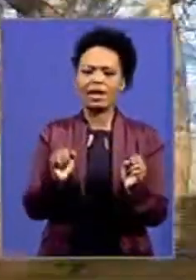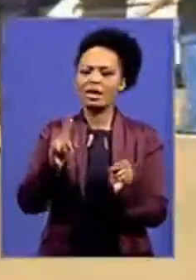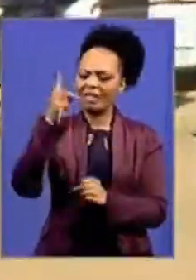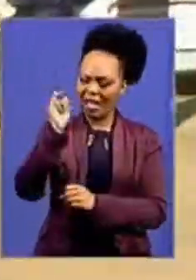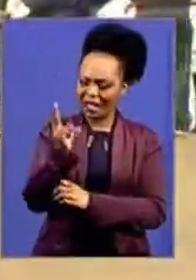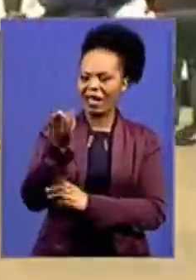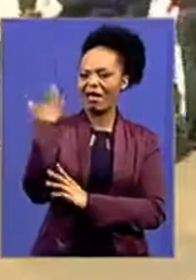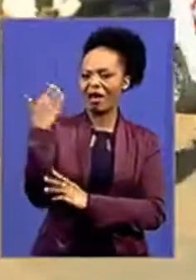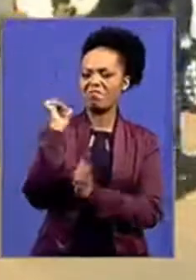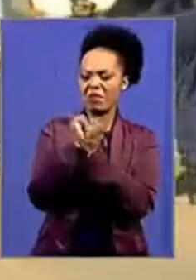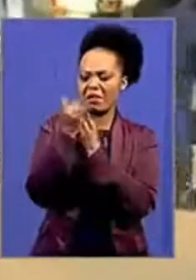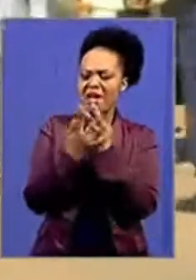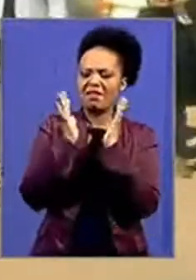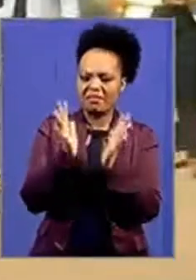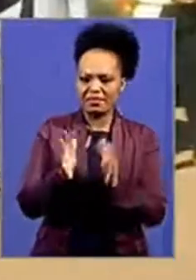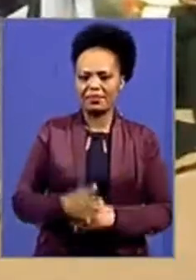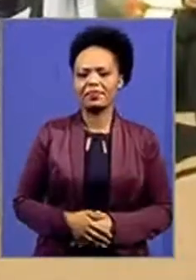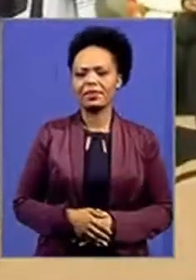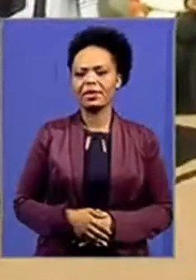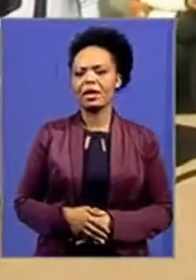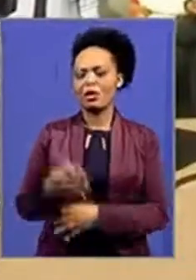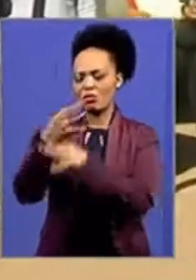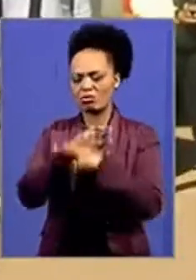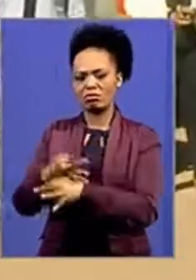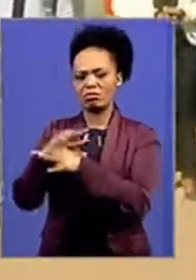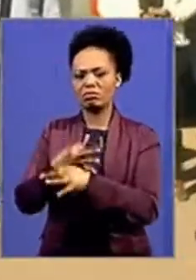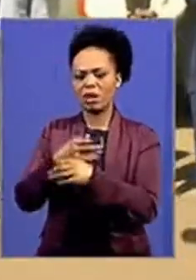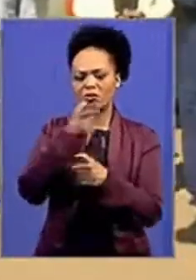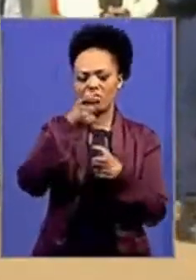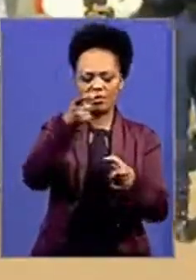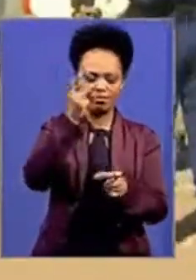Lekala la botšhotšhisi bja bosetšhaba le ganne go ntšha maikutlo tabeng ye.